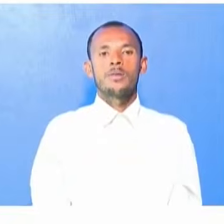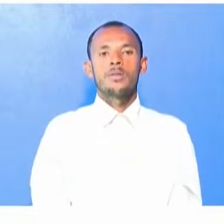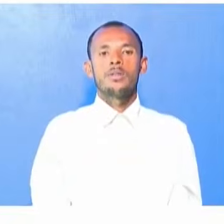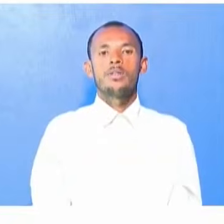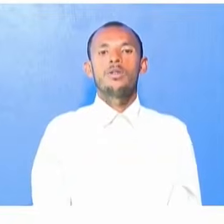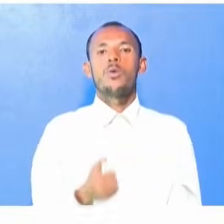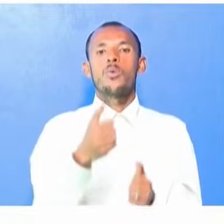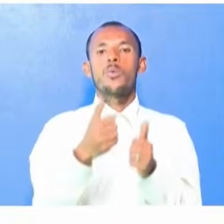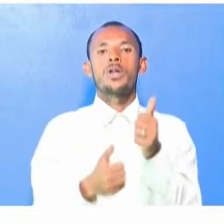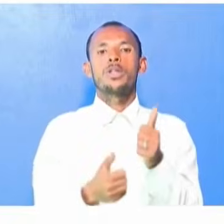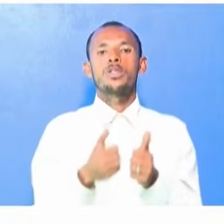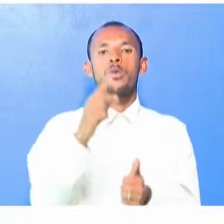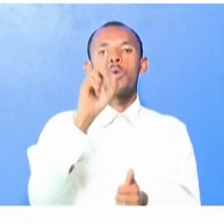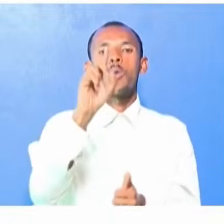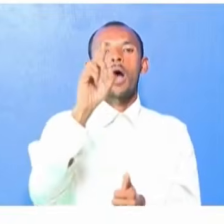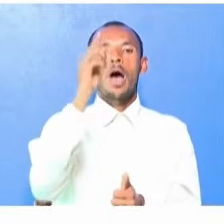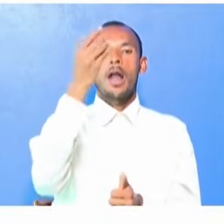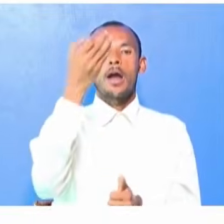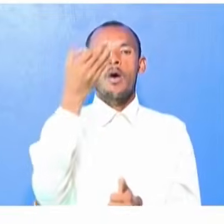one of